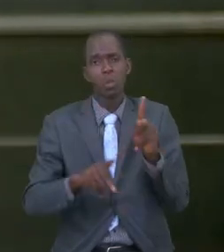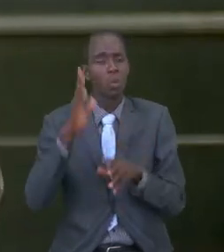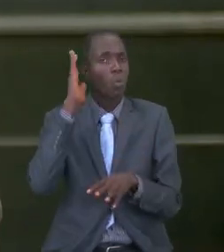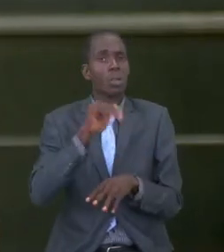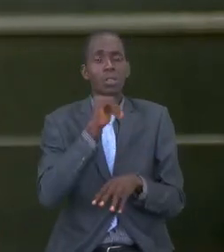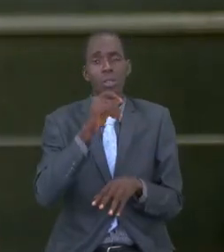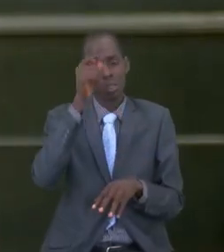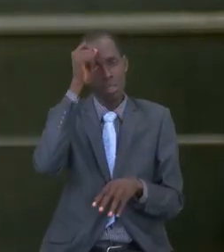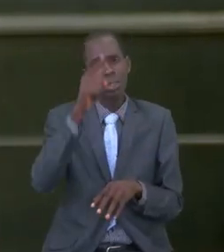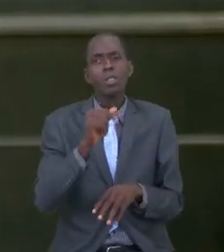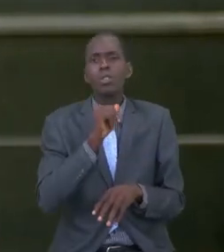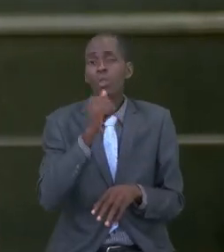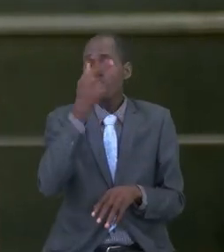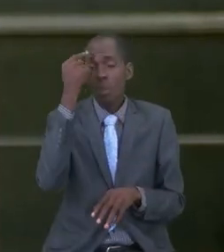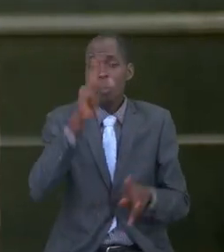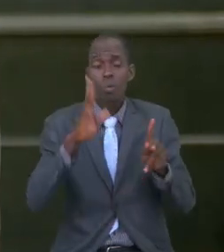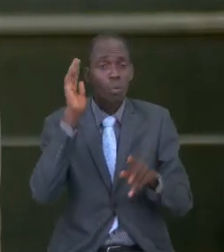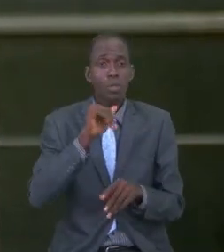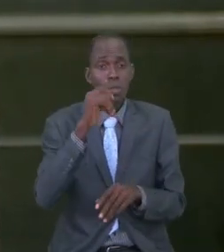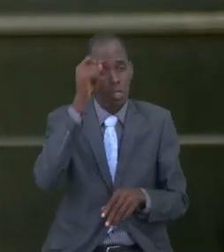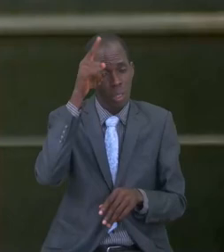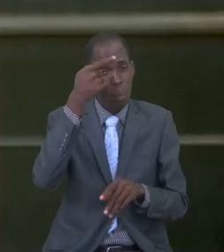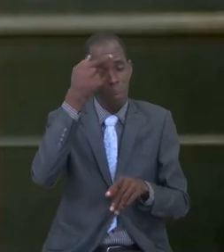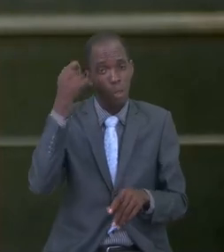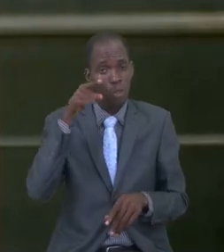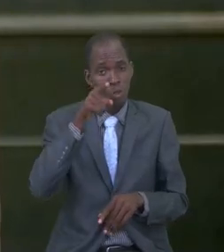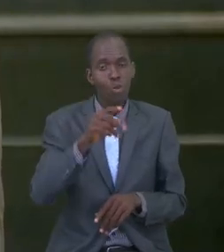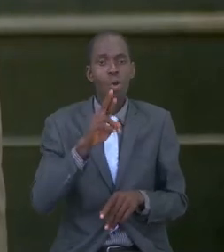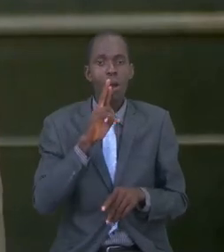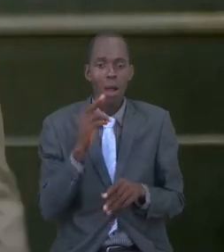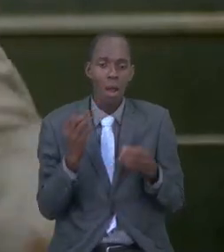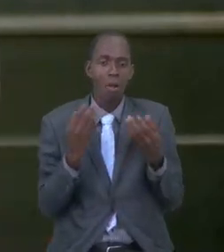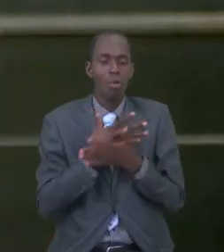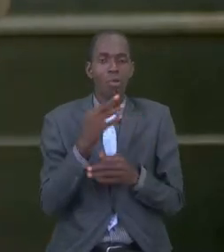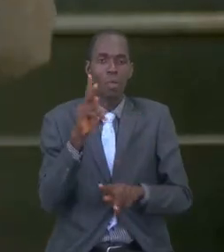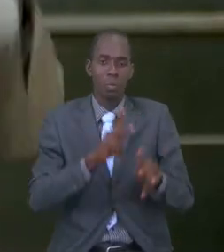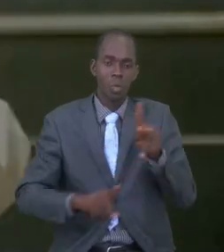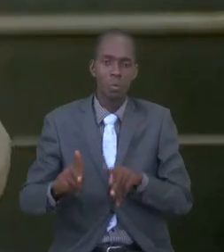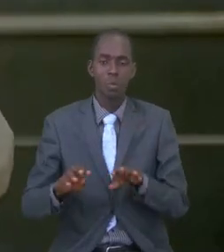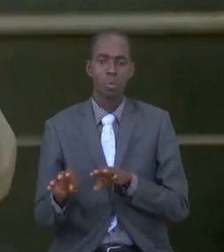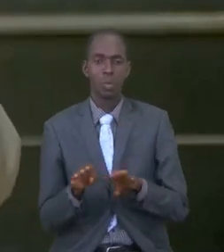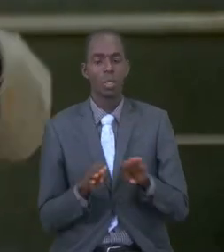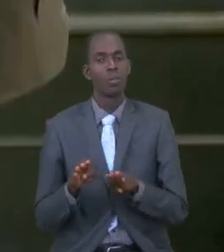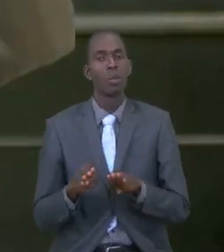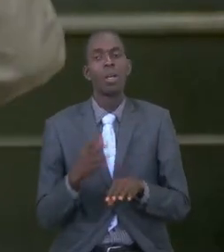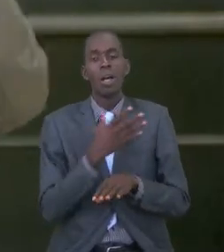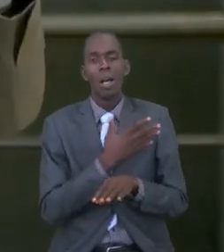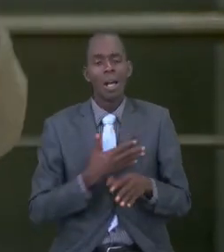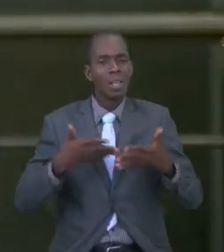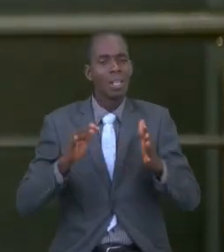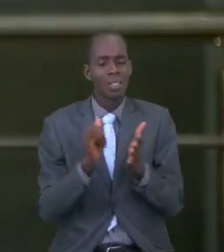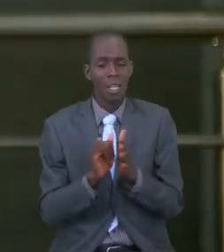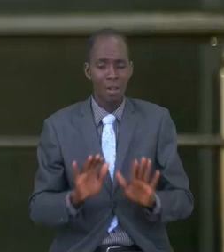understand. Not because they will not understand, you are afraid of their reaction. Let that fear go out, and you